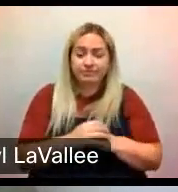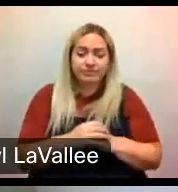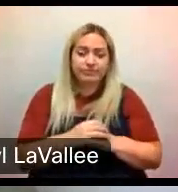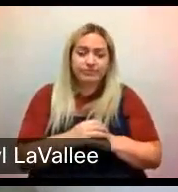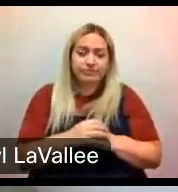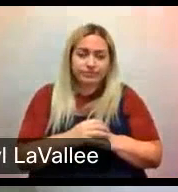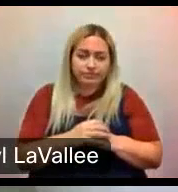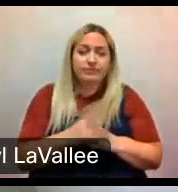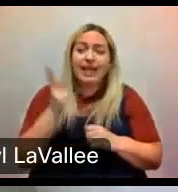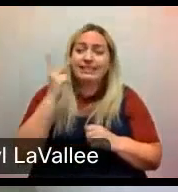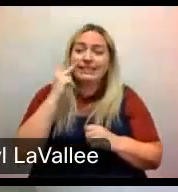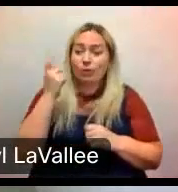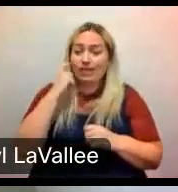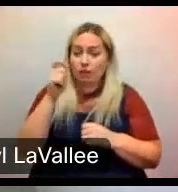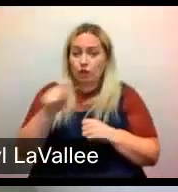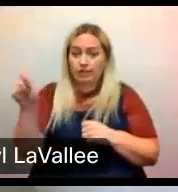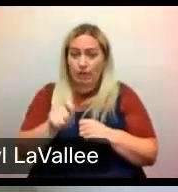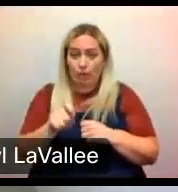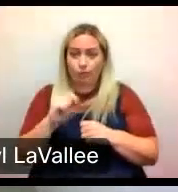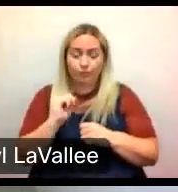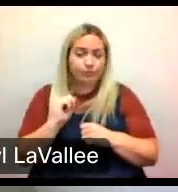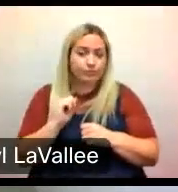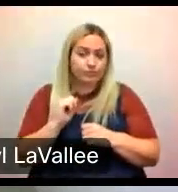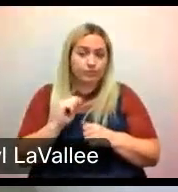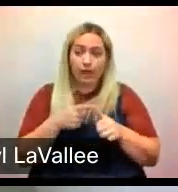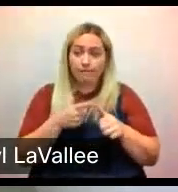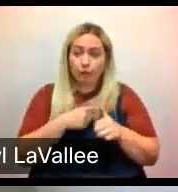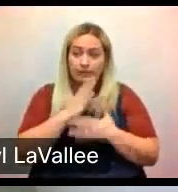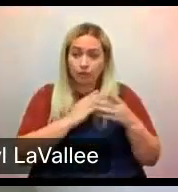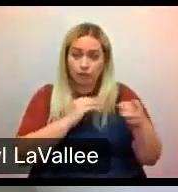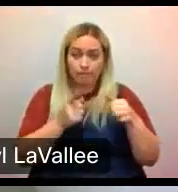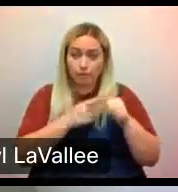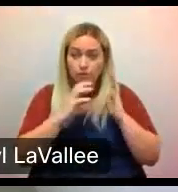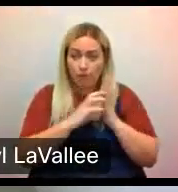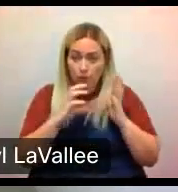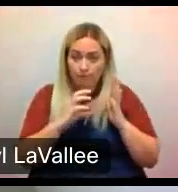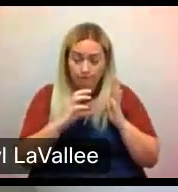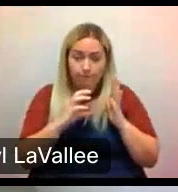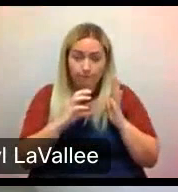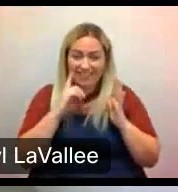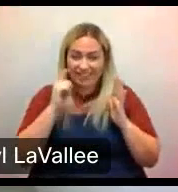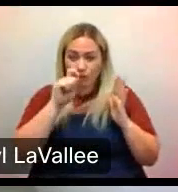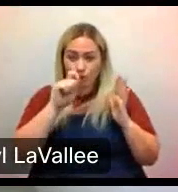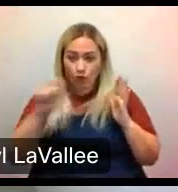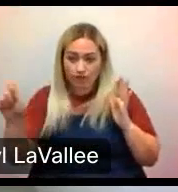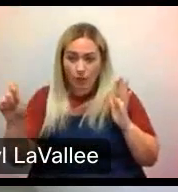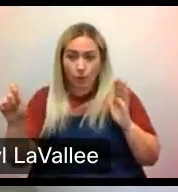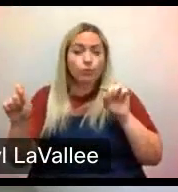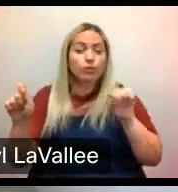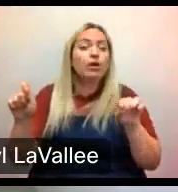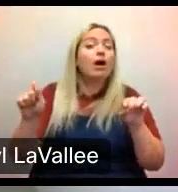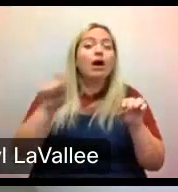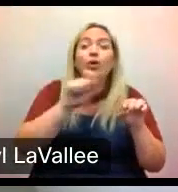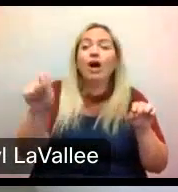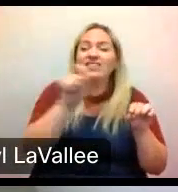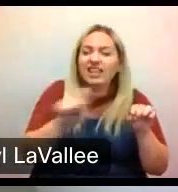Now let's look at what I crossed out. That first section in the first paragraph that I crossed out, I crossed it out because it was